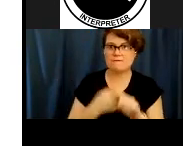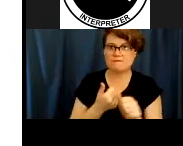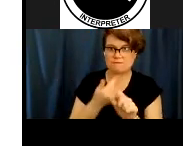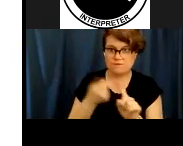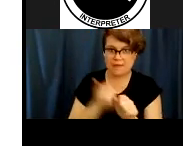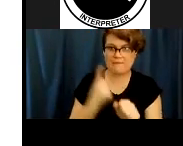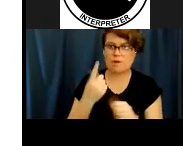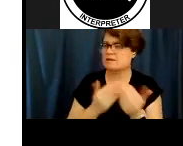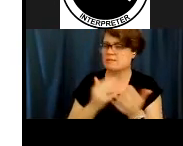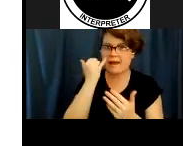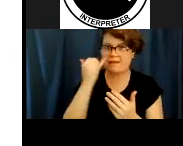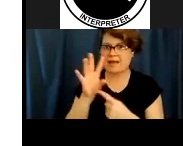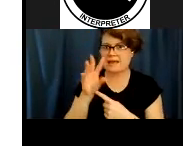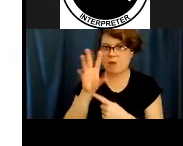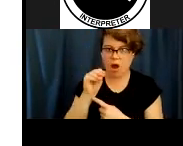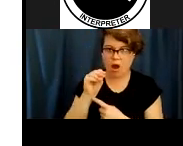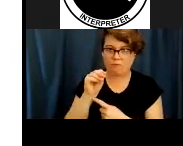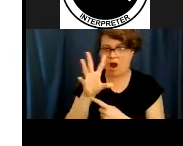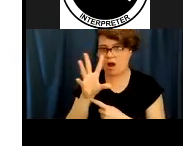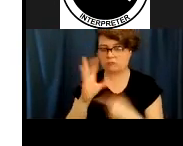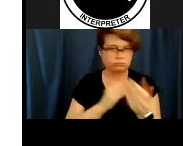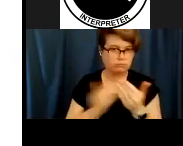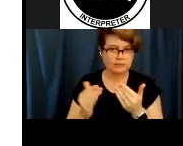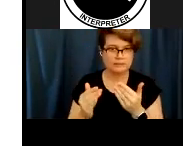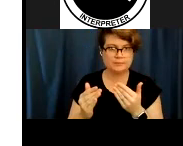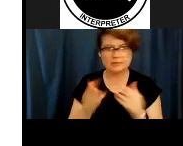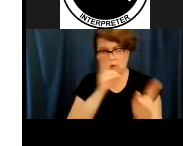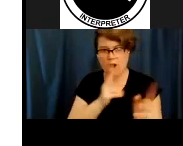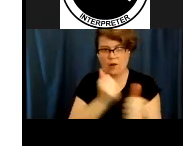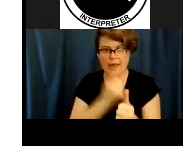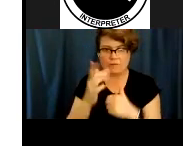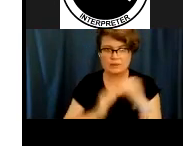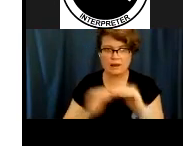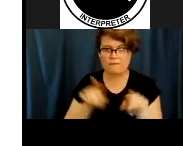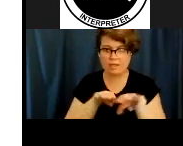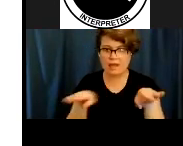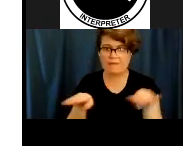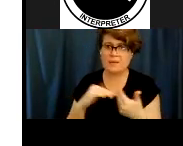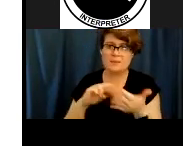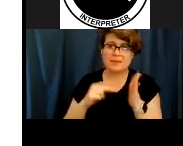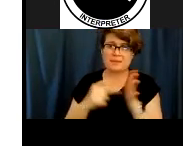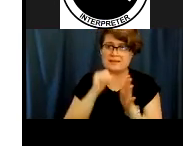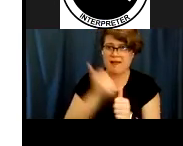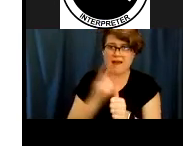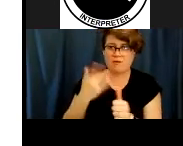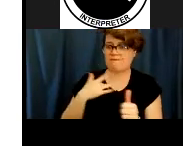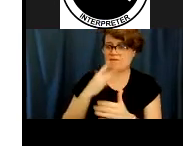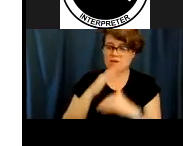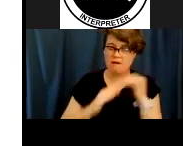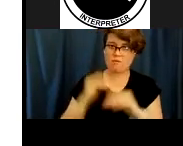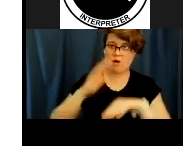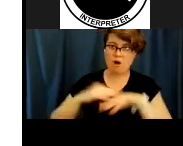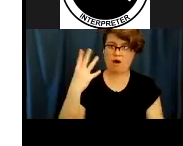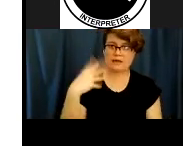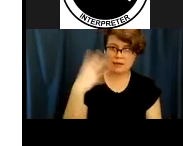right? Honoring folks' comfort level means acknowledging that not everyone perhaps feels comfortable being on camera. And so how are